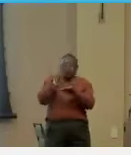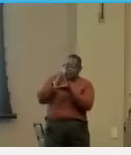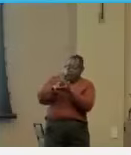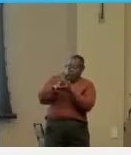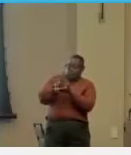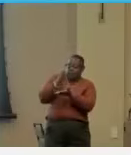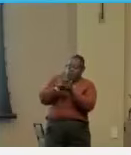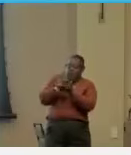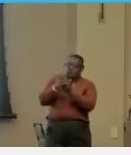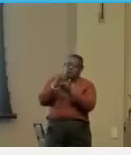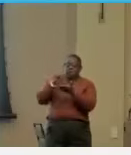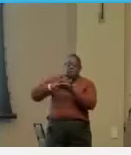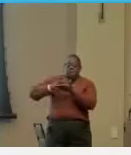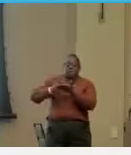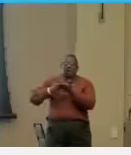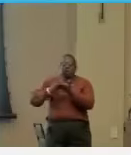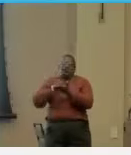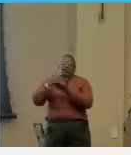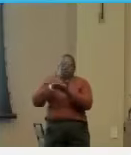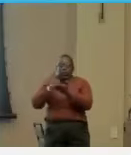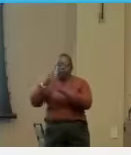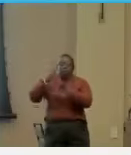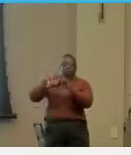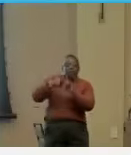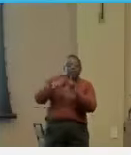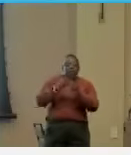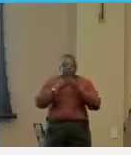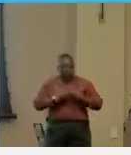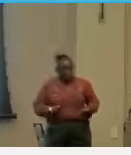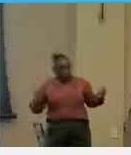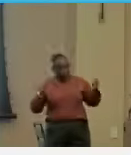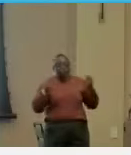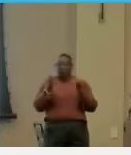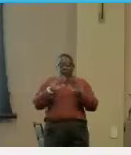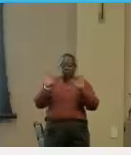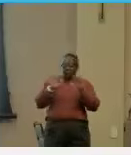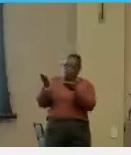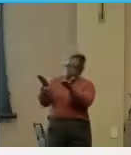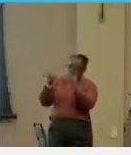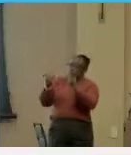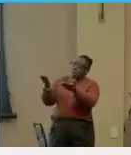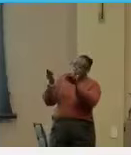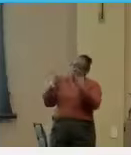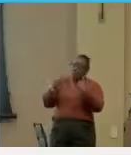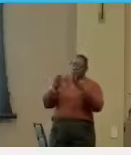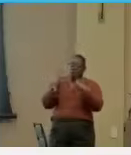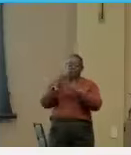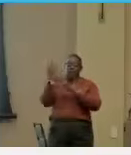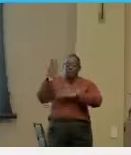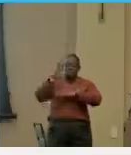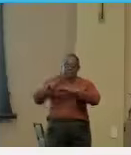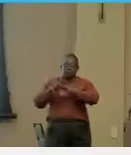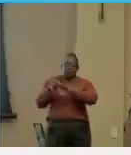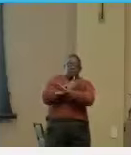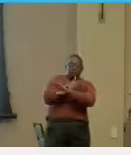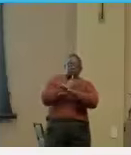their background medication weeks or months in order for them to wash out of the system. Patients can come in and just 5 days before the trial